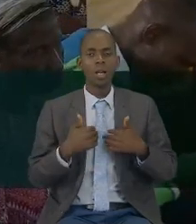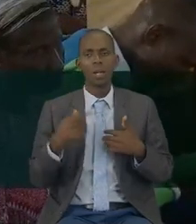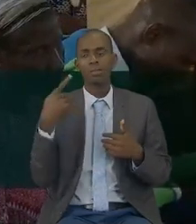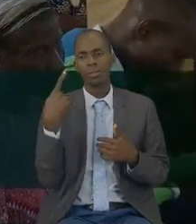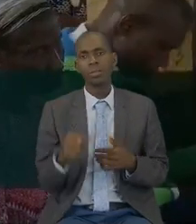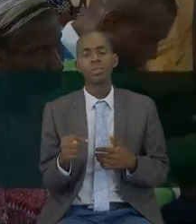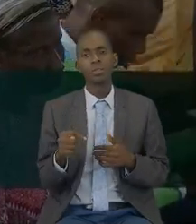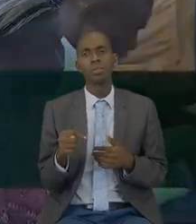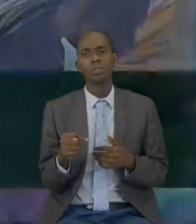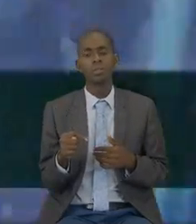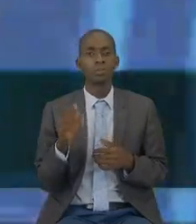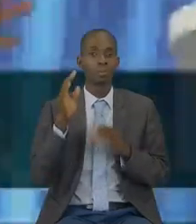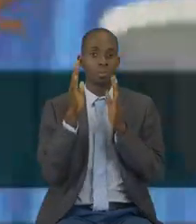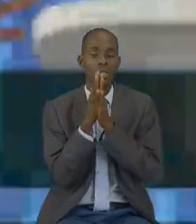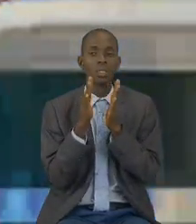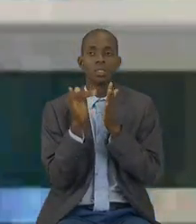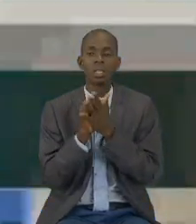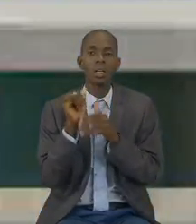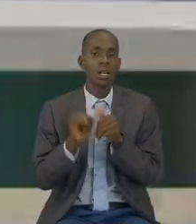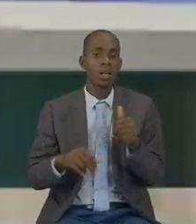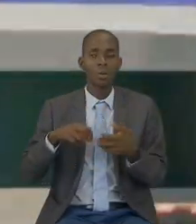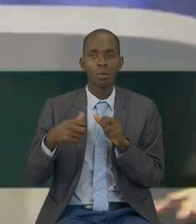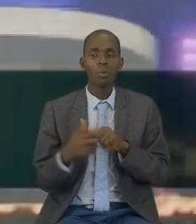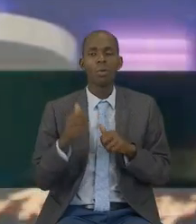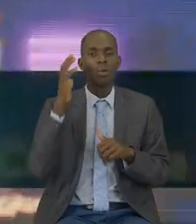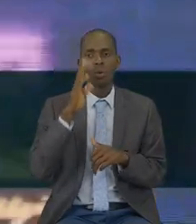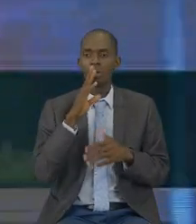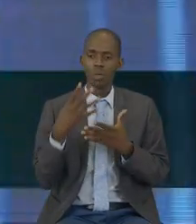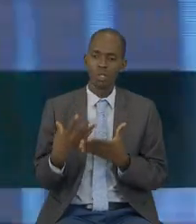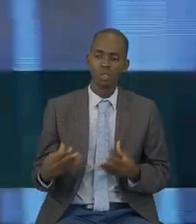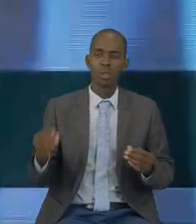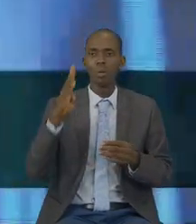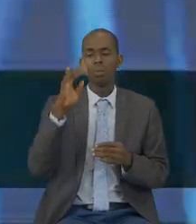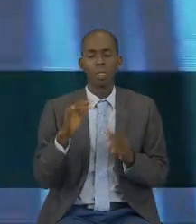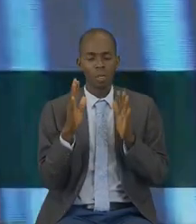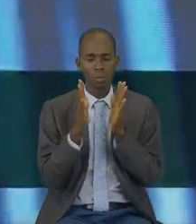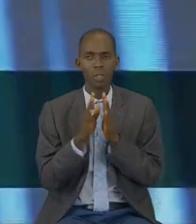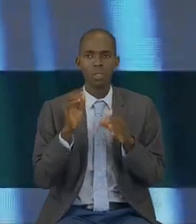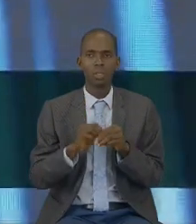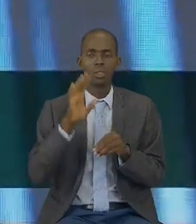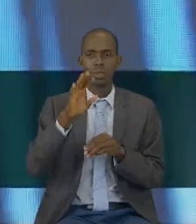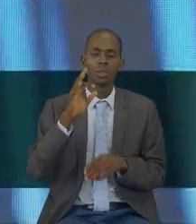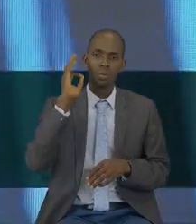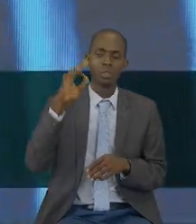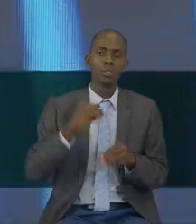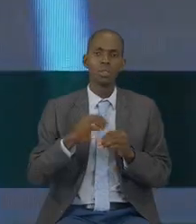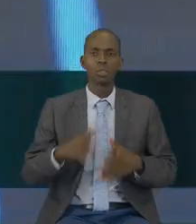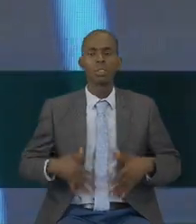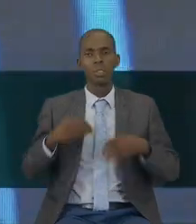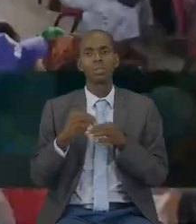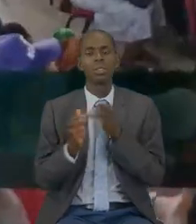prayer, that every problem will be solved by prayer in your ministry, in your life, in